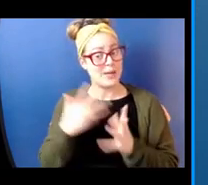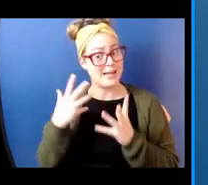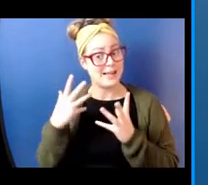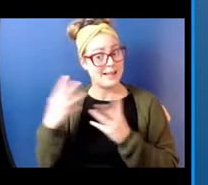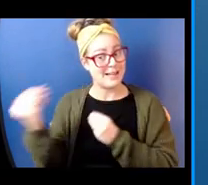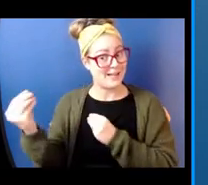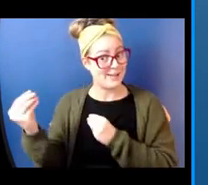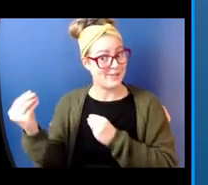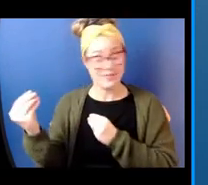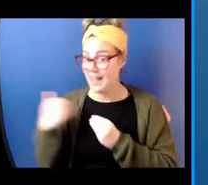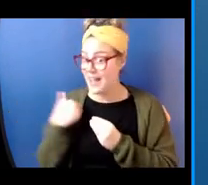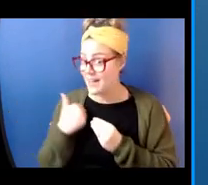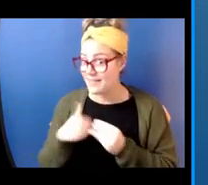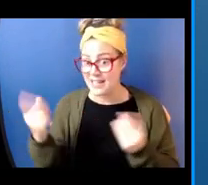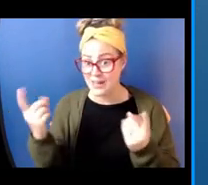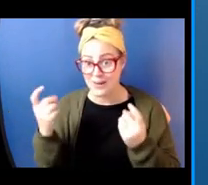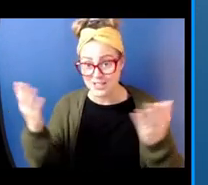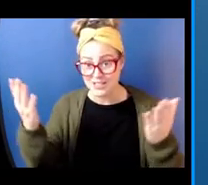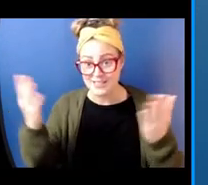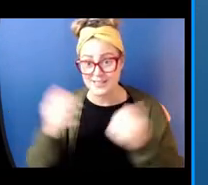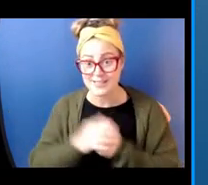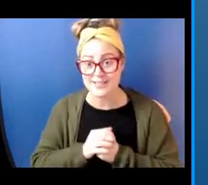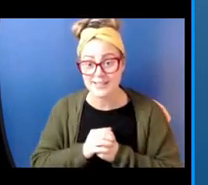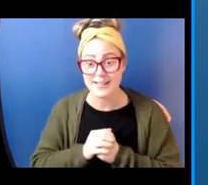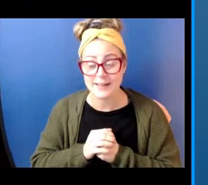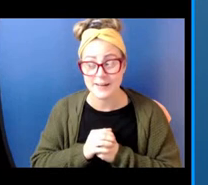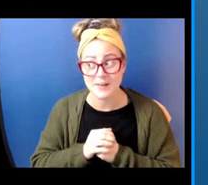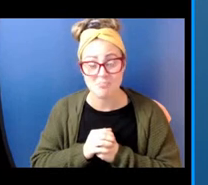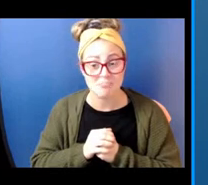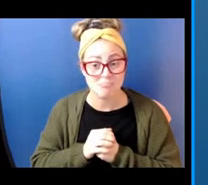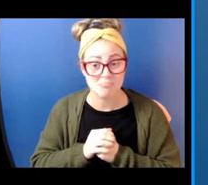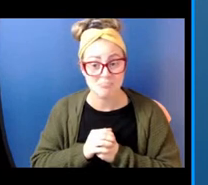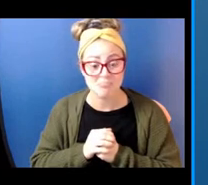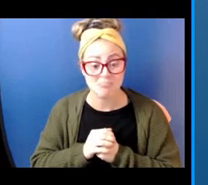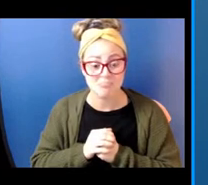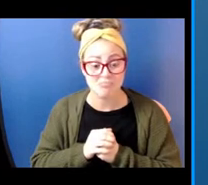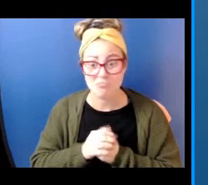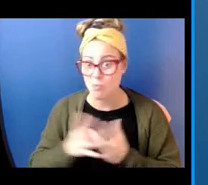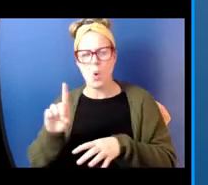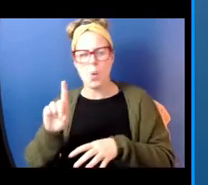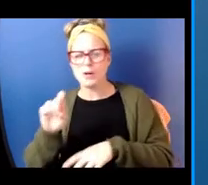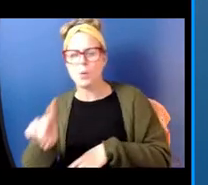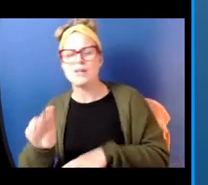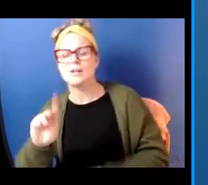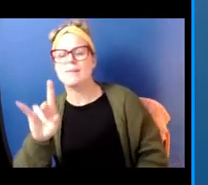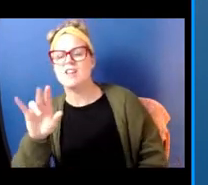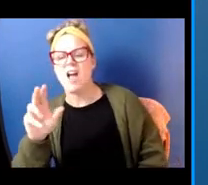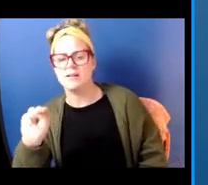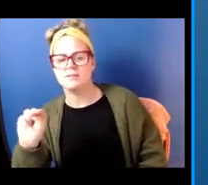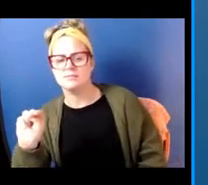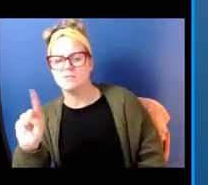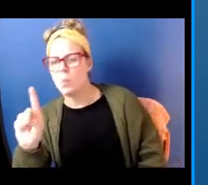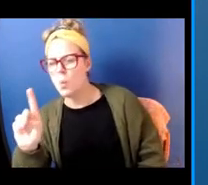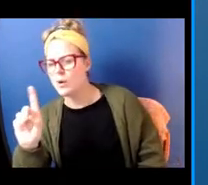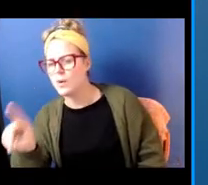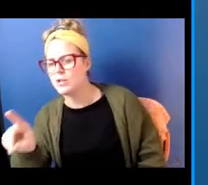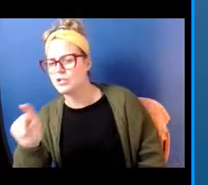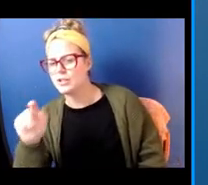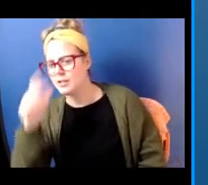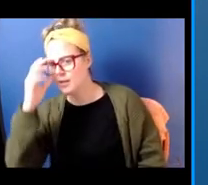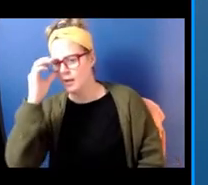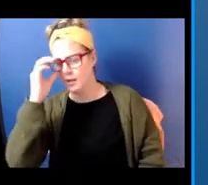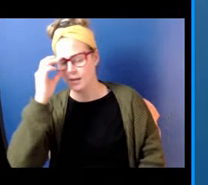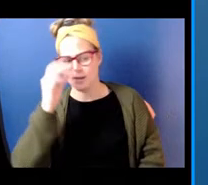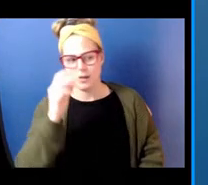any questions that you have we want to make sure you get it all we start reviewing